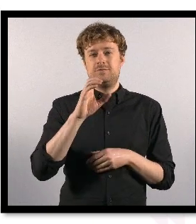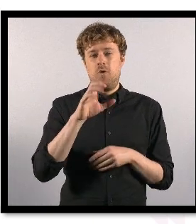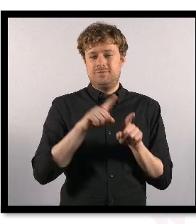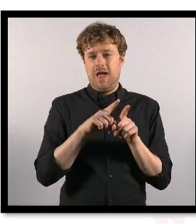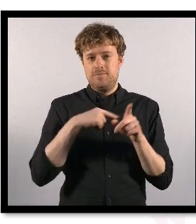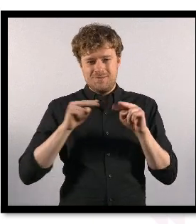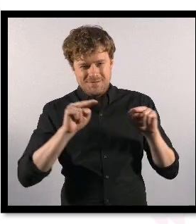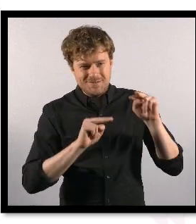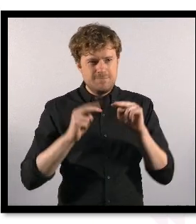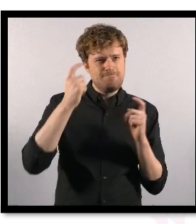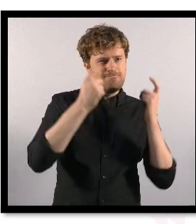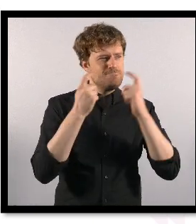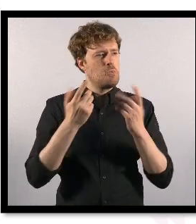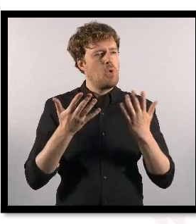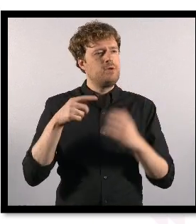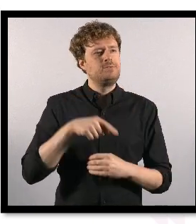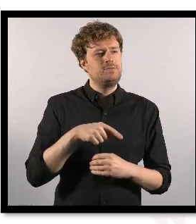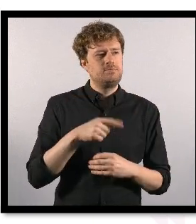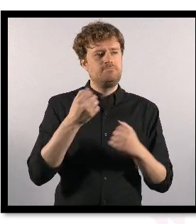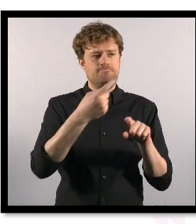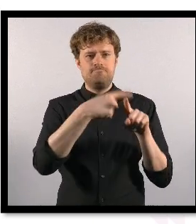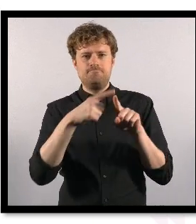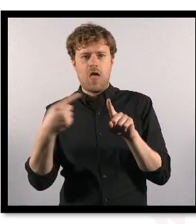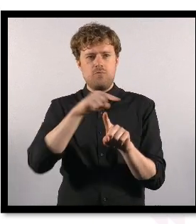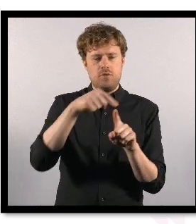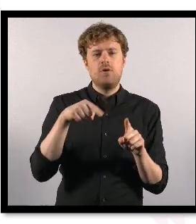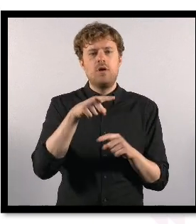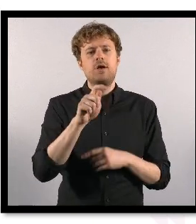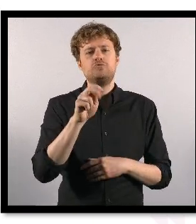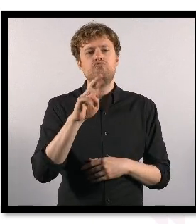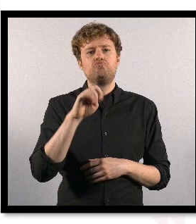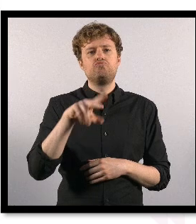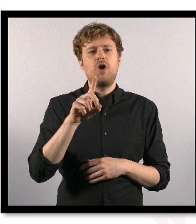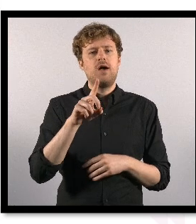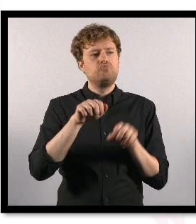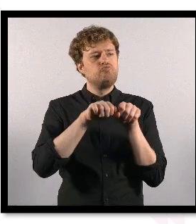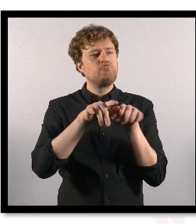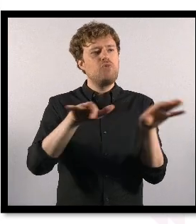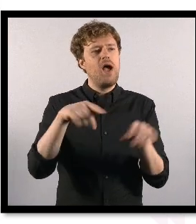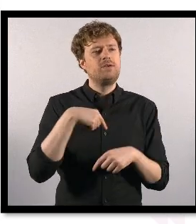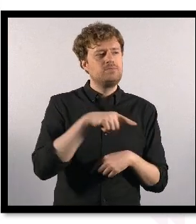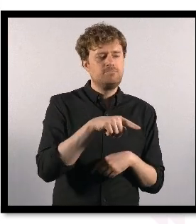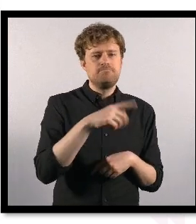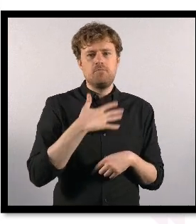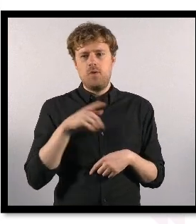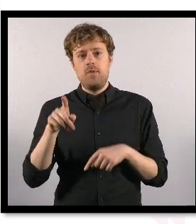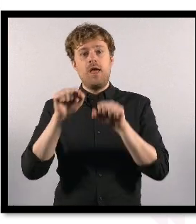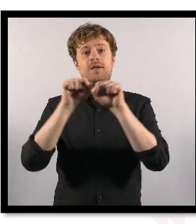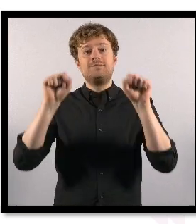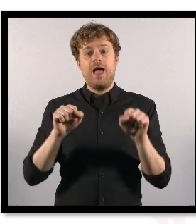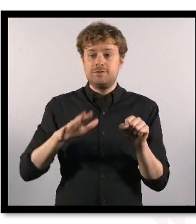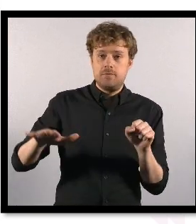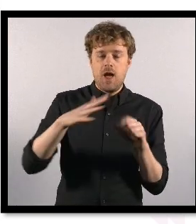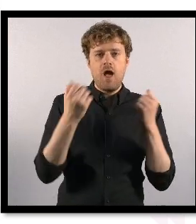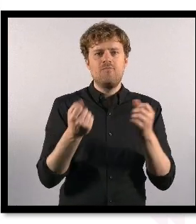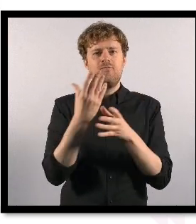would like to surface to the community and hopefully see more contributions to or innovation within that area as well. And I'm